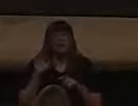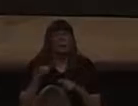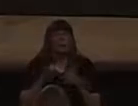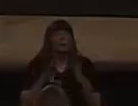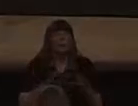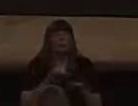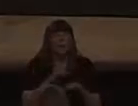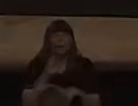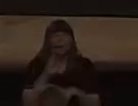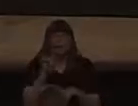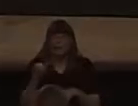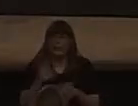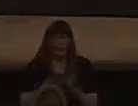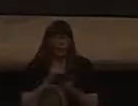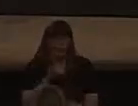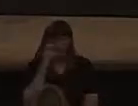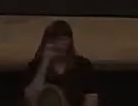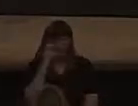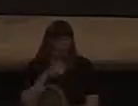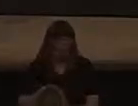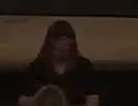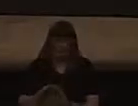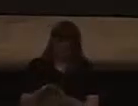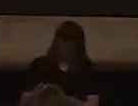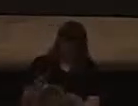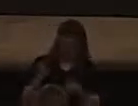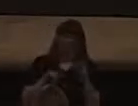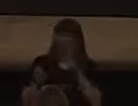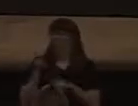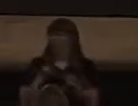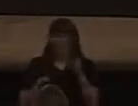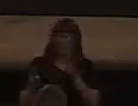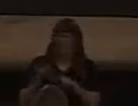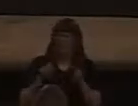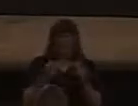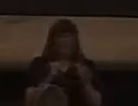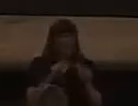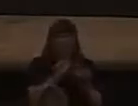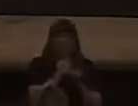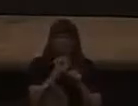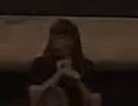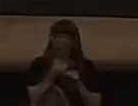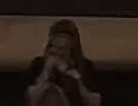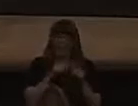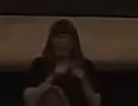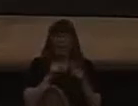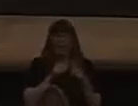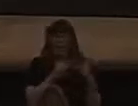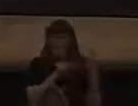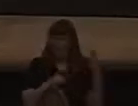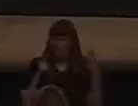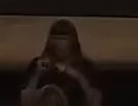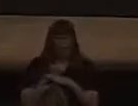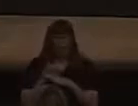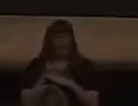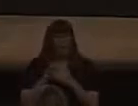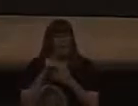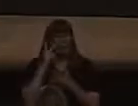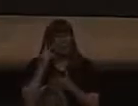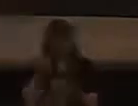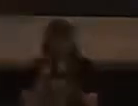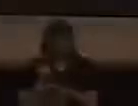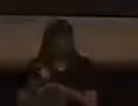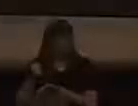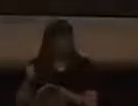School for the Blind, and so we knew that all the tags were there and the screen readers worked and everything worked. And then we got an intern who was visually